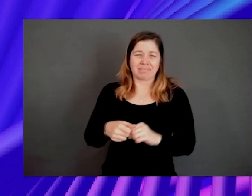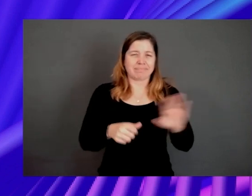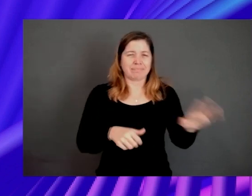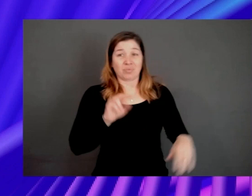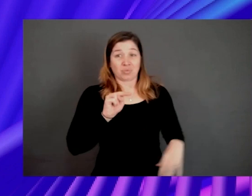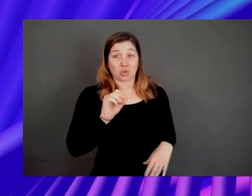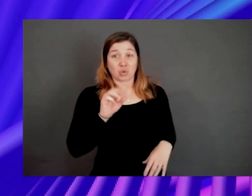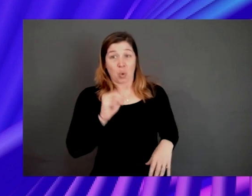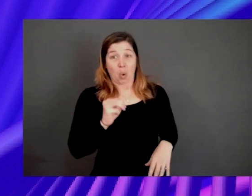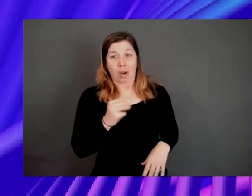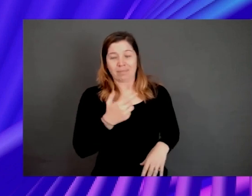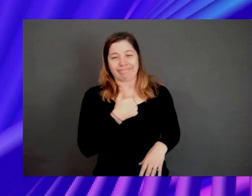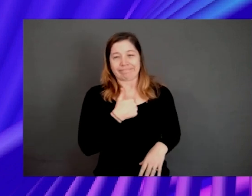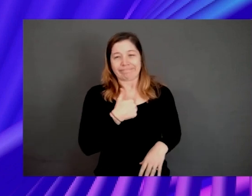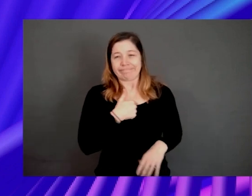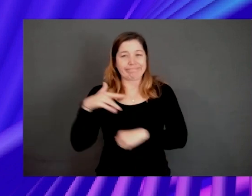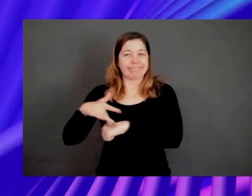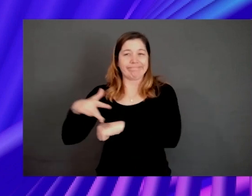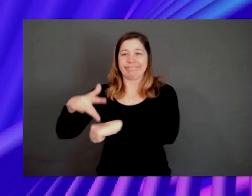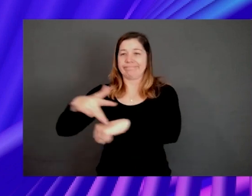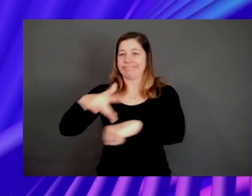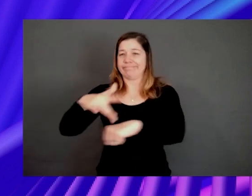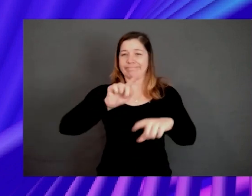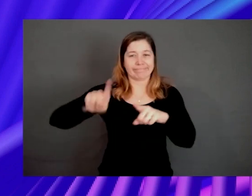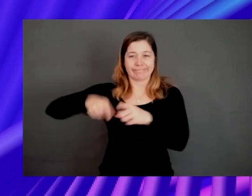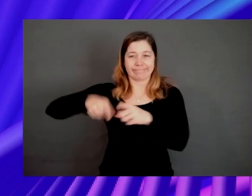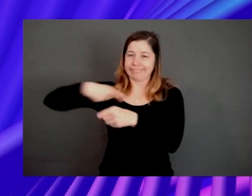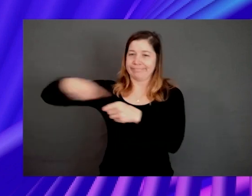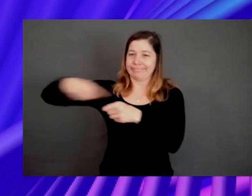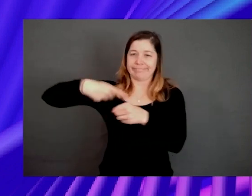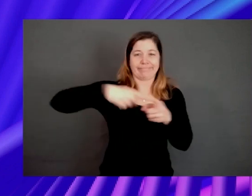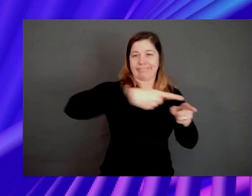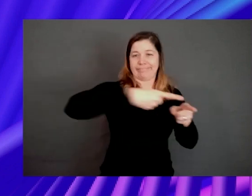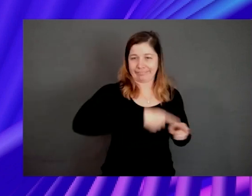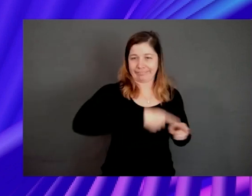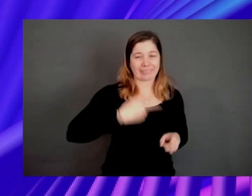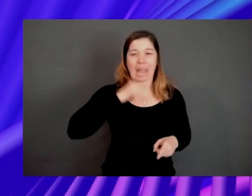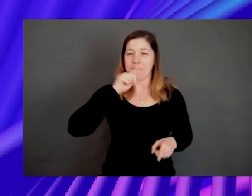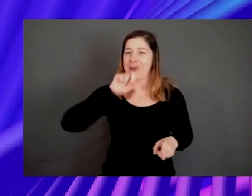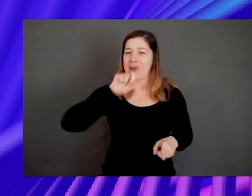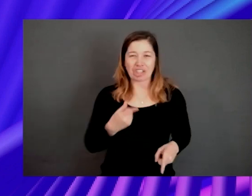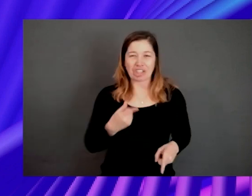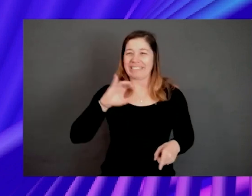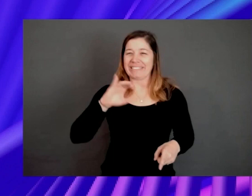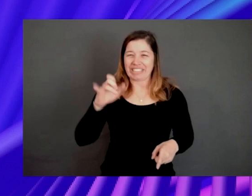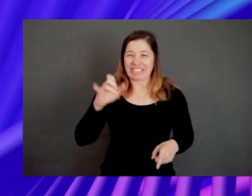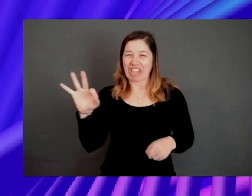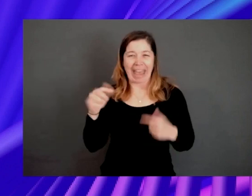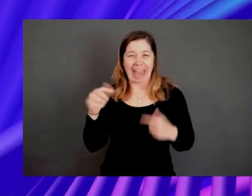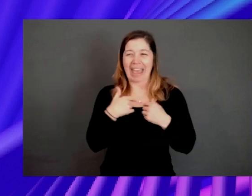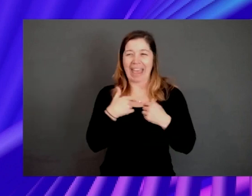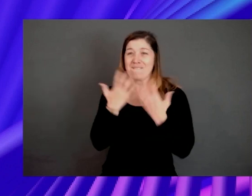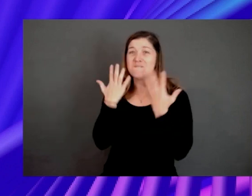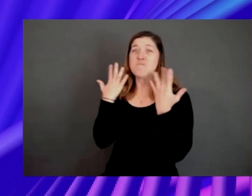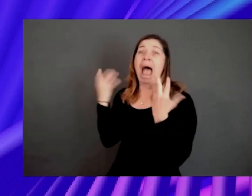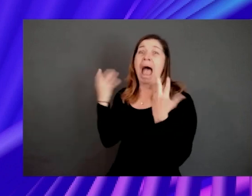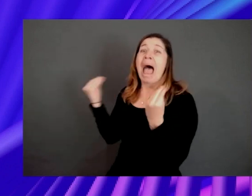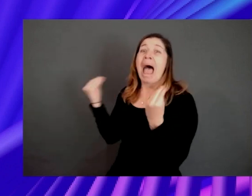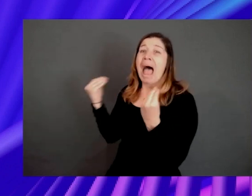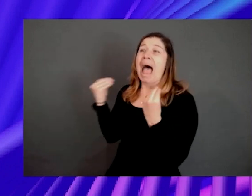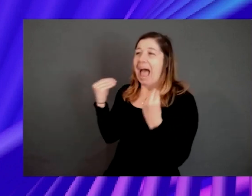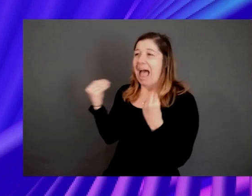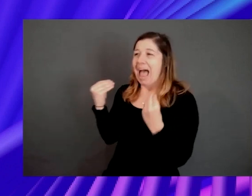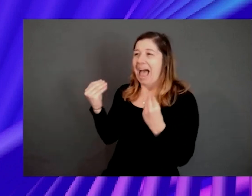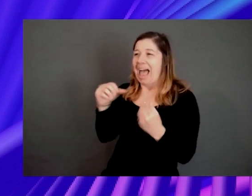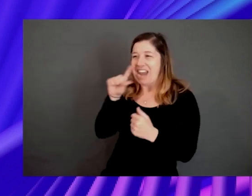multiple worlds. I'm not just a C# dev. Why? Immediately, you all are just going to boot me from this segment.